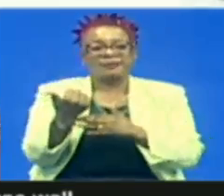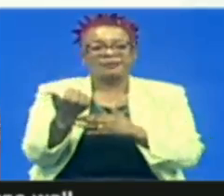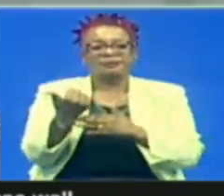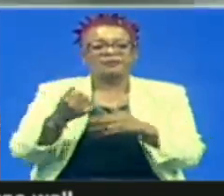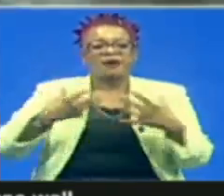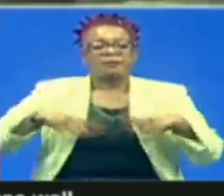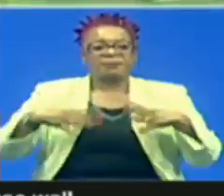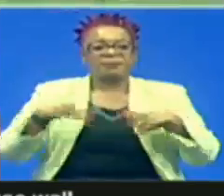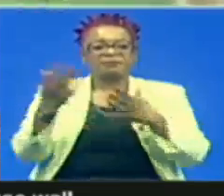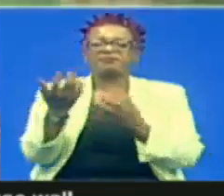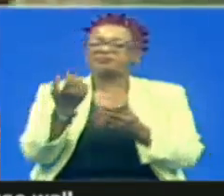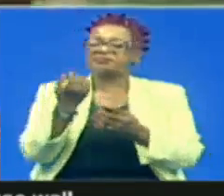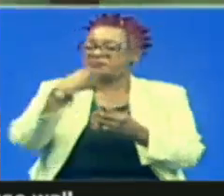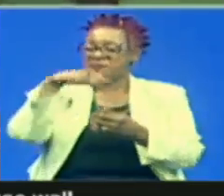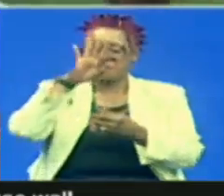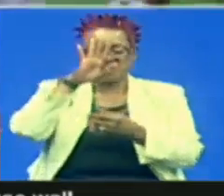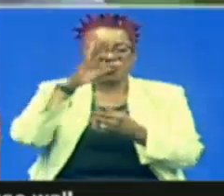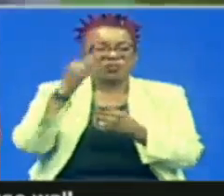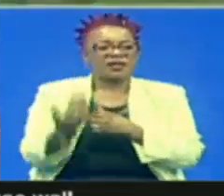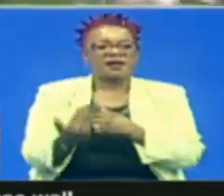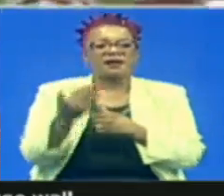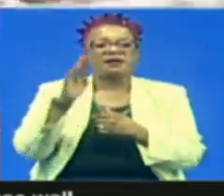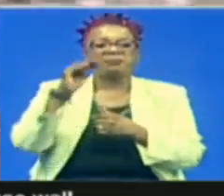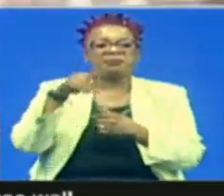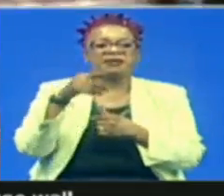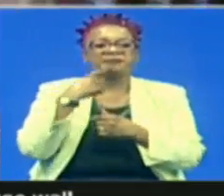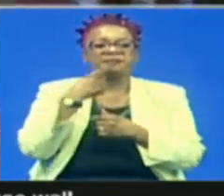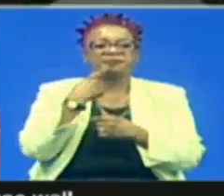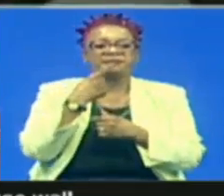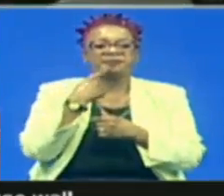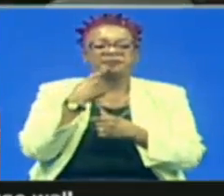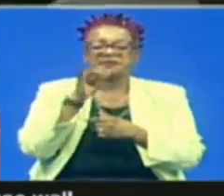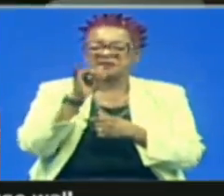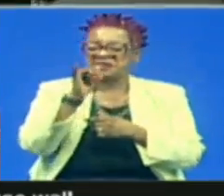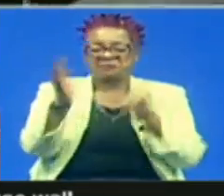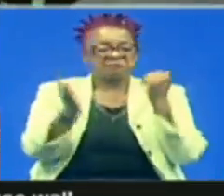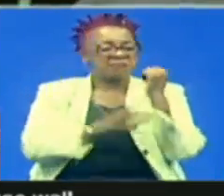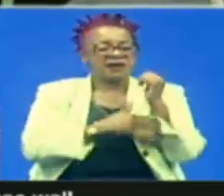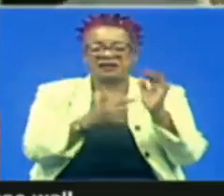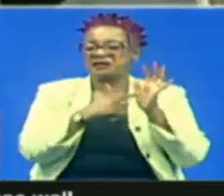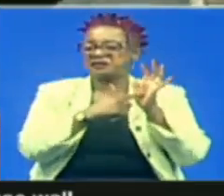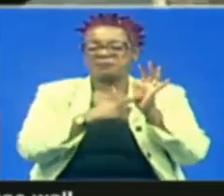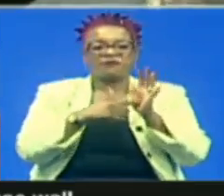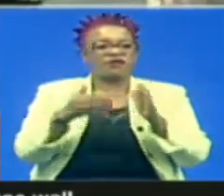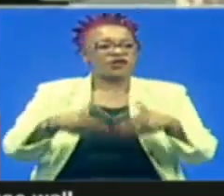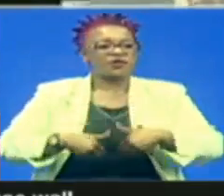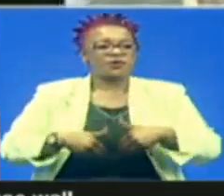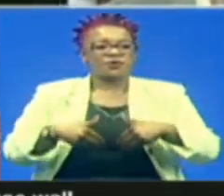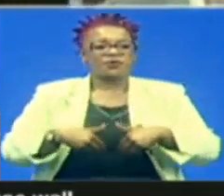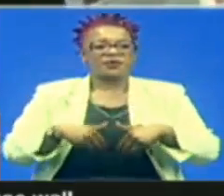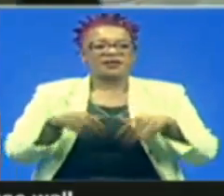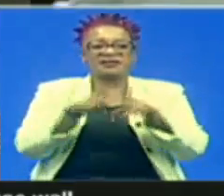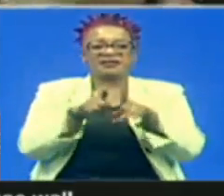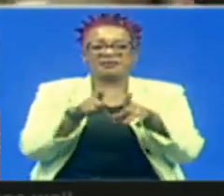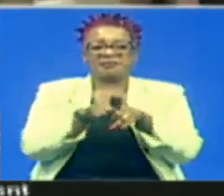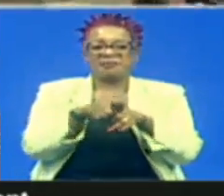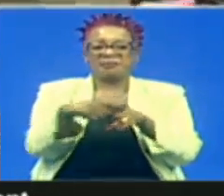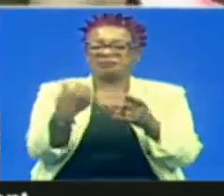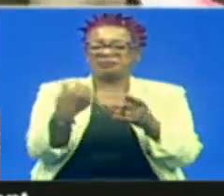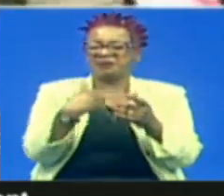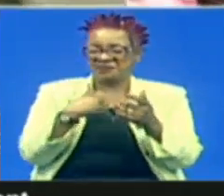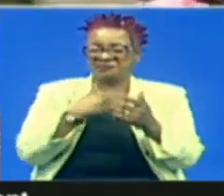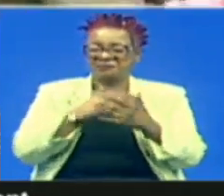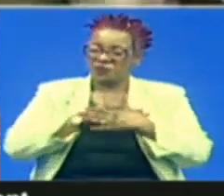expressed disappointment in the young MP, saying that he had set a bad example for the youth as well as fallen short of the title Honorable